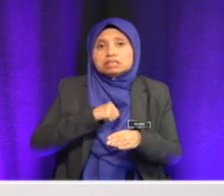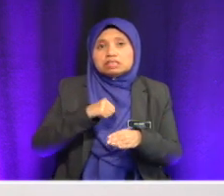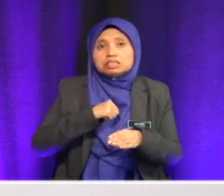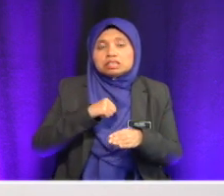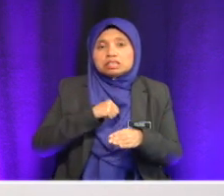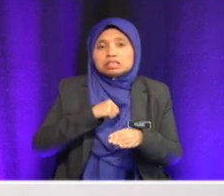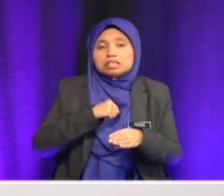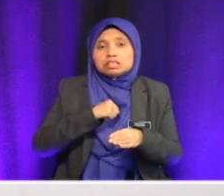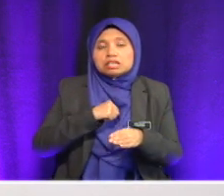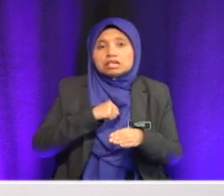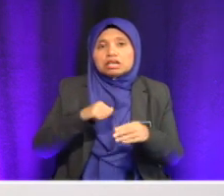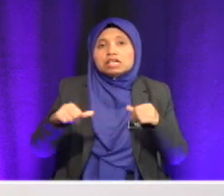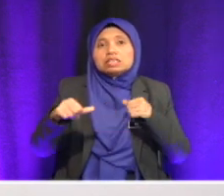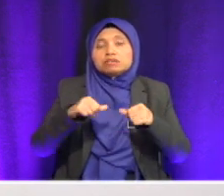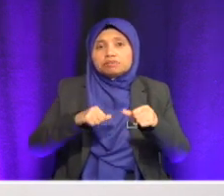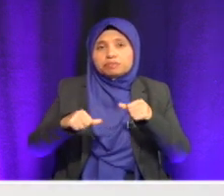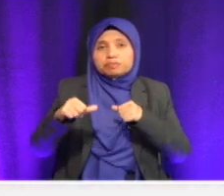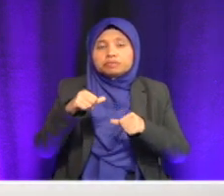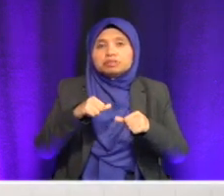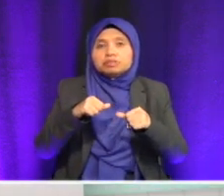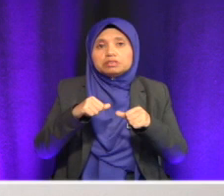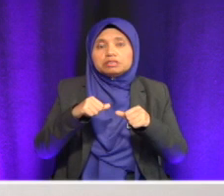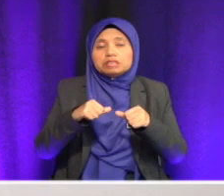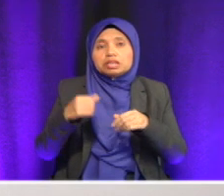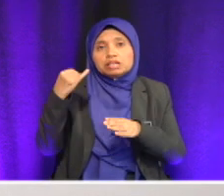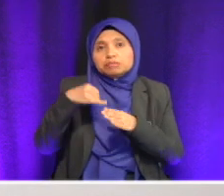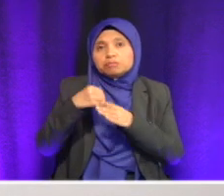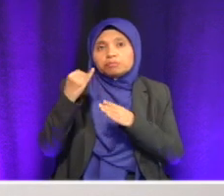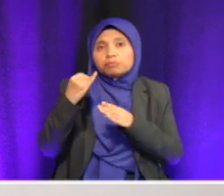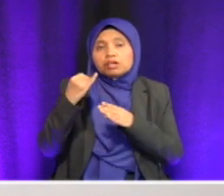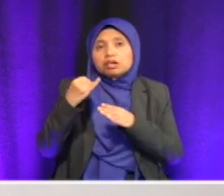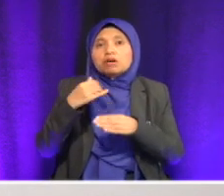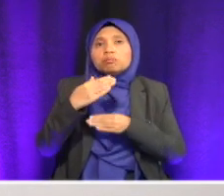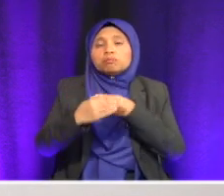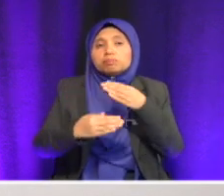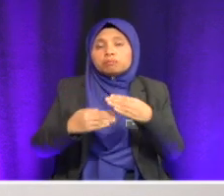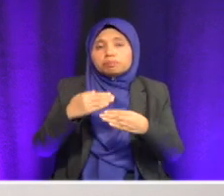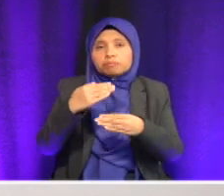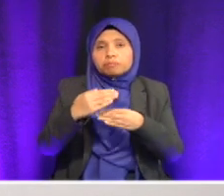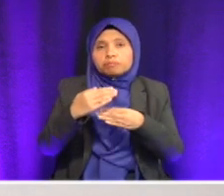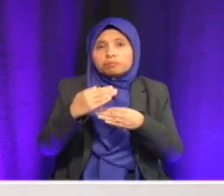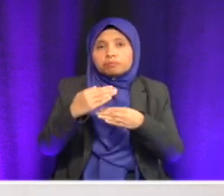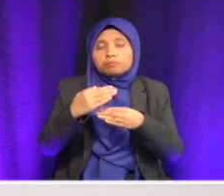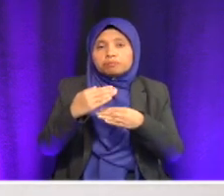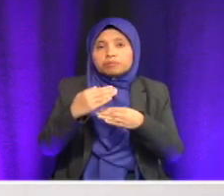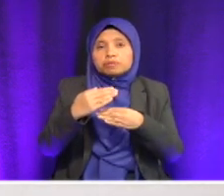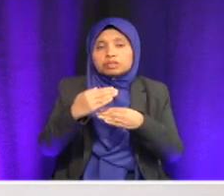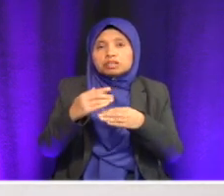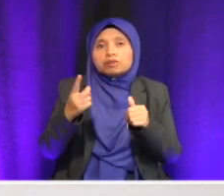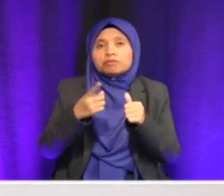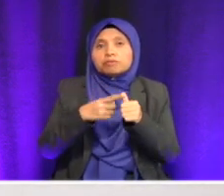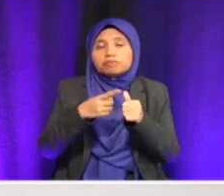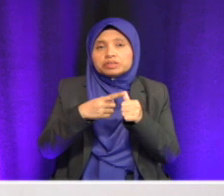bits of wood from trees, leaves, or grass. They even store their tools in a safe place to use at a